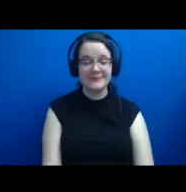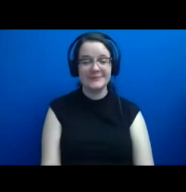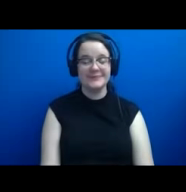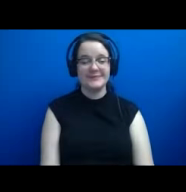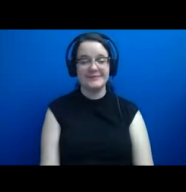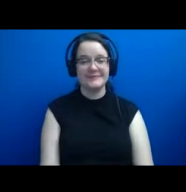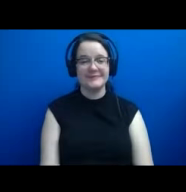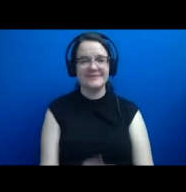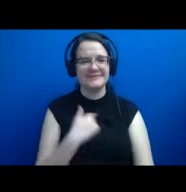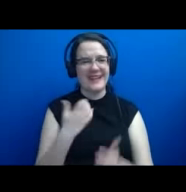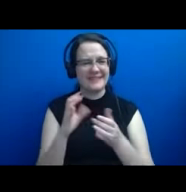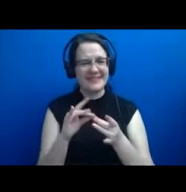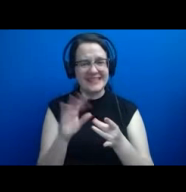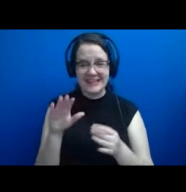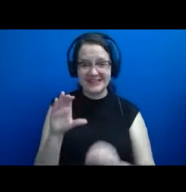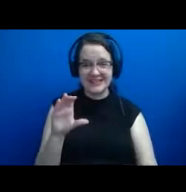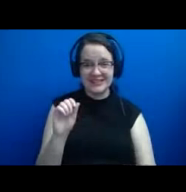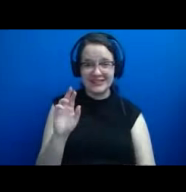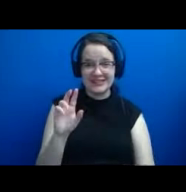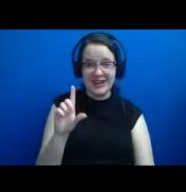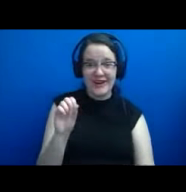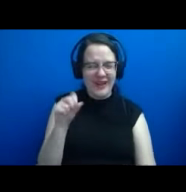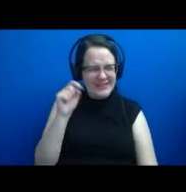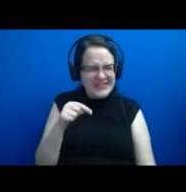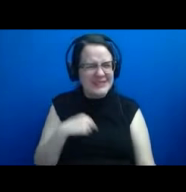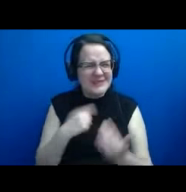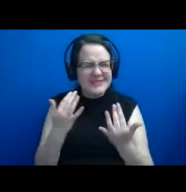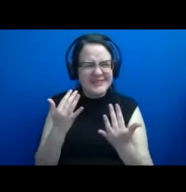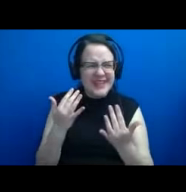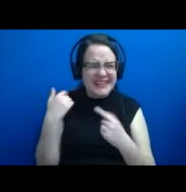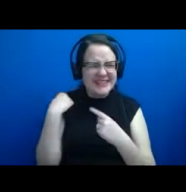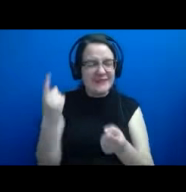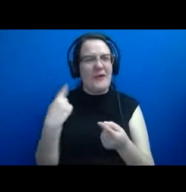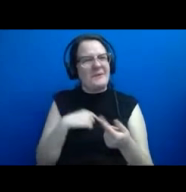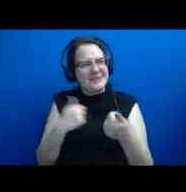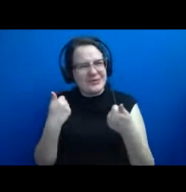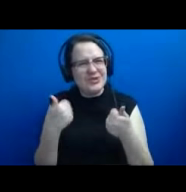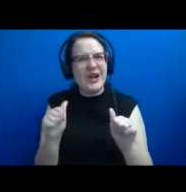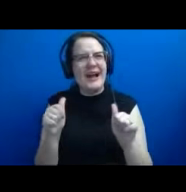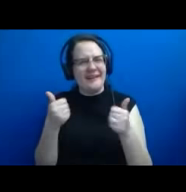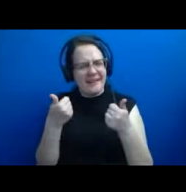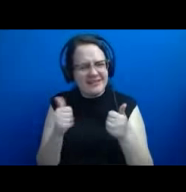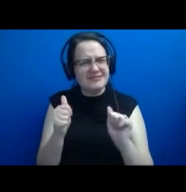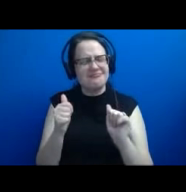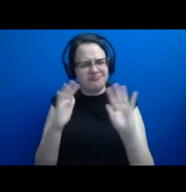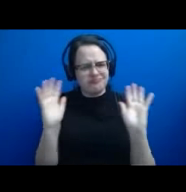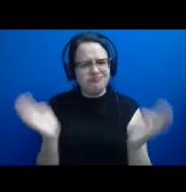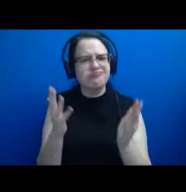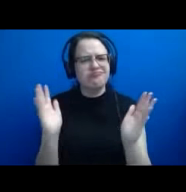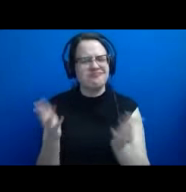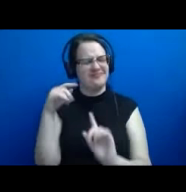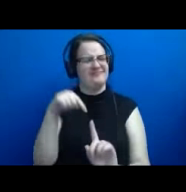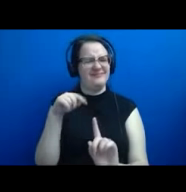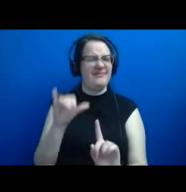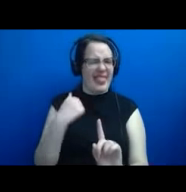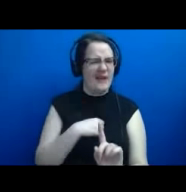I was going to say, Carlos, this is what we've been waiting for. We've been trying and pushing, and this is what we need. The energy to just